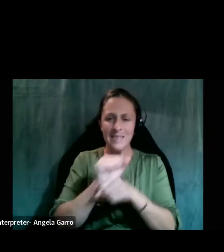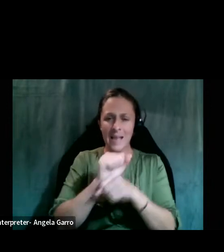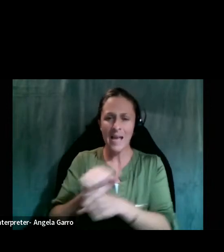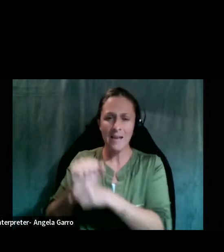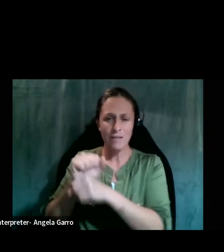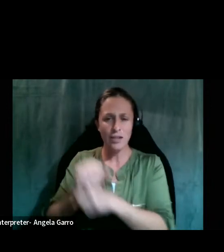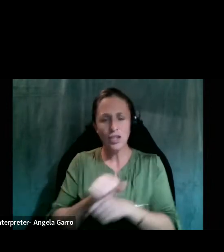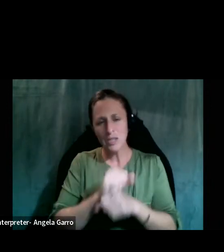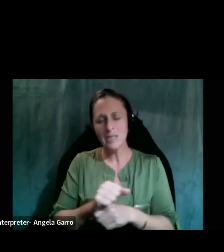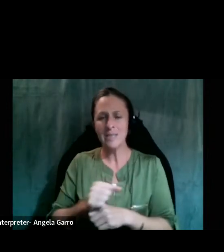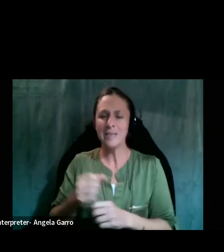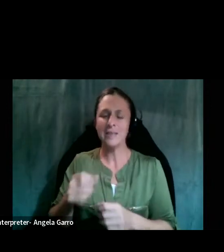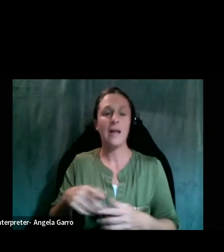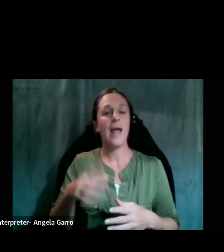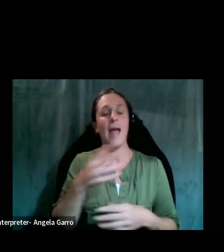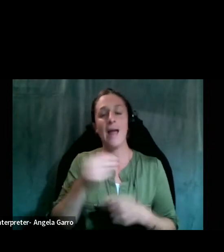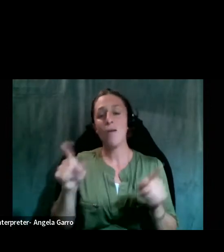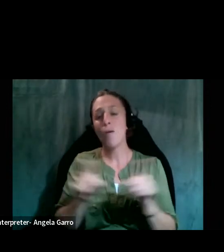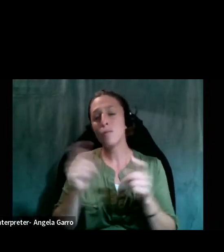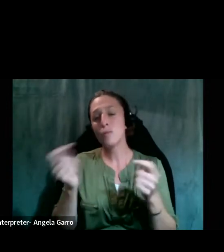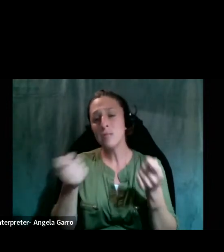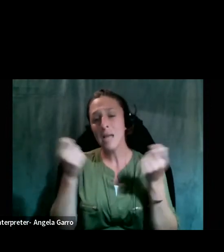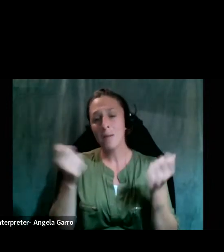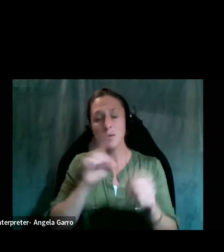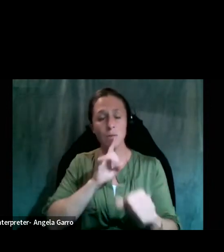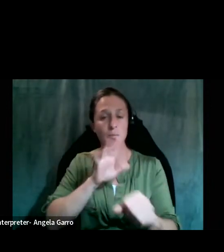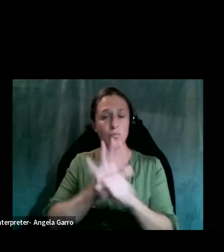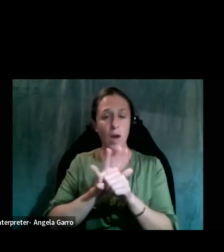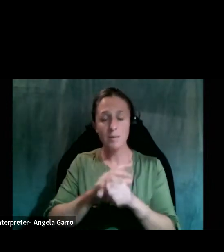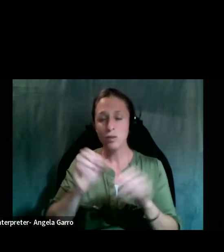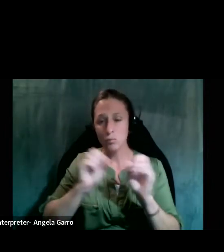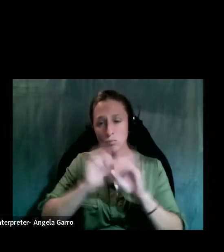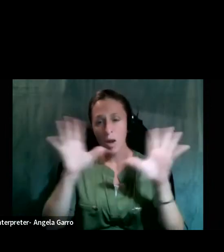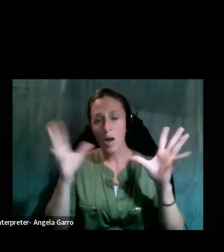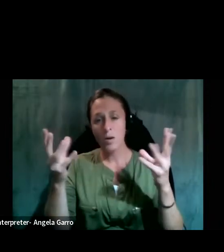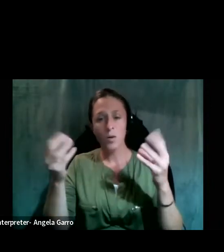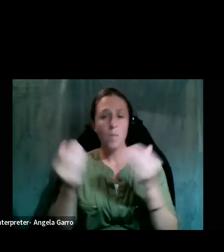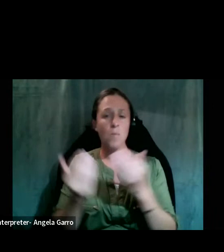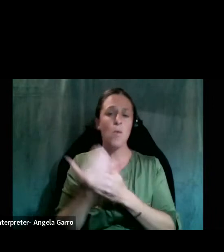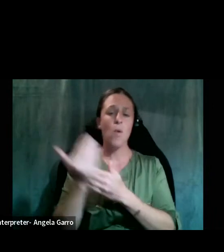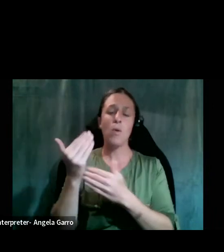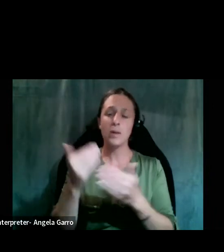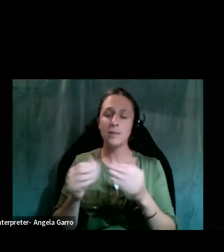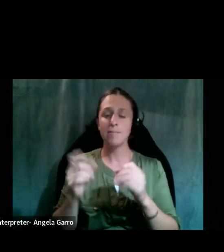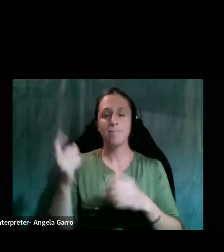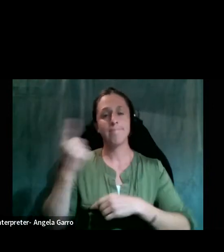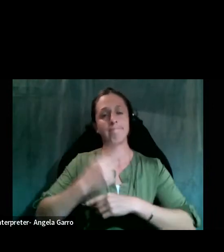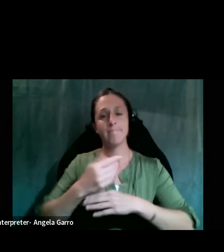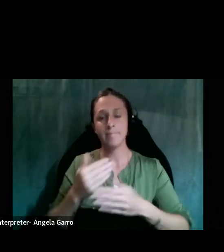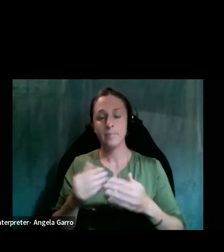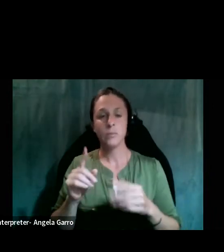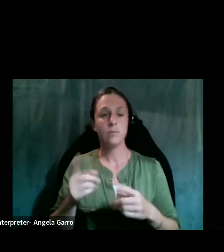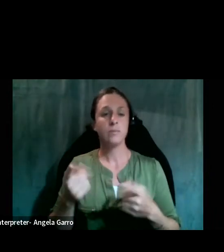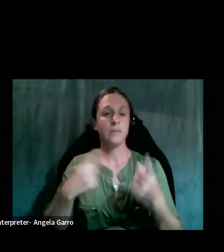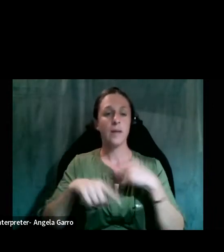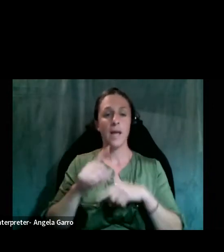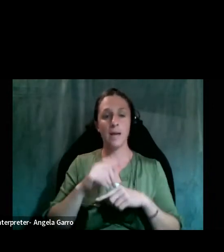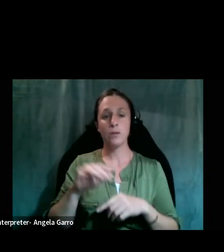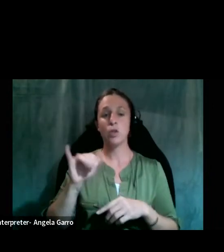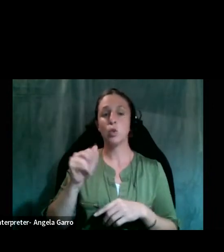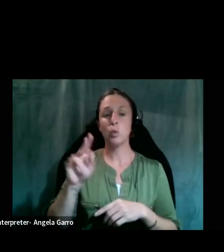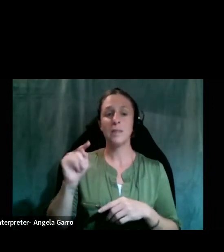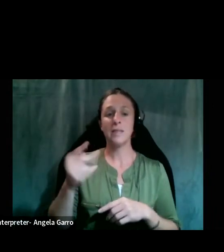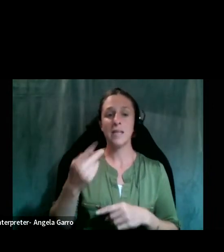subjugation, as well as a celebration of the promise of a brighter morning to come. And whereas on Juneteenth, we remember our